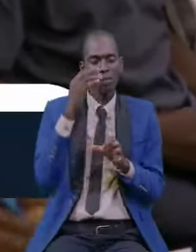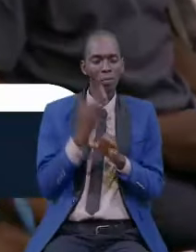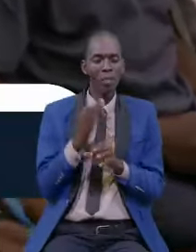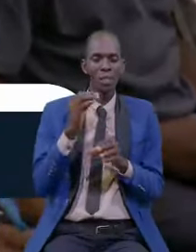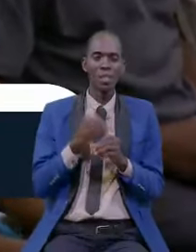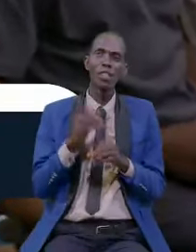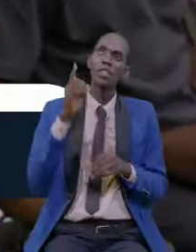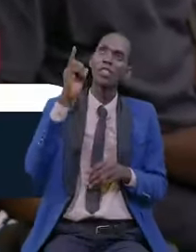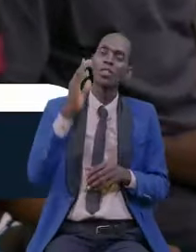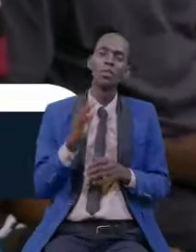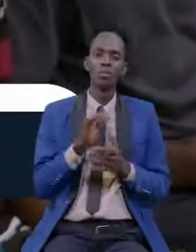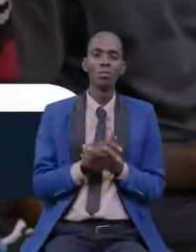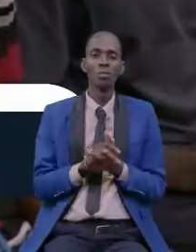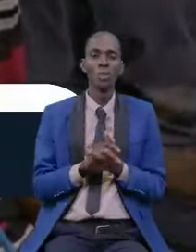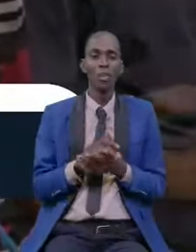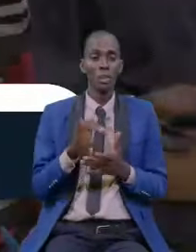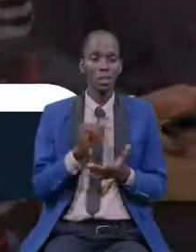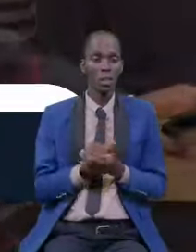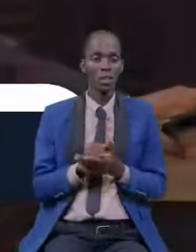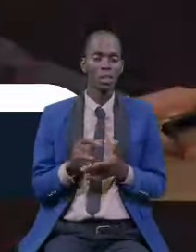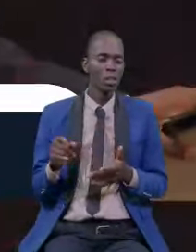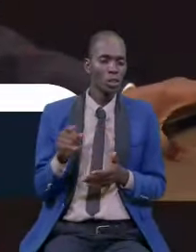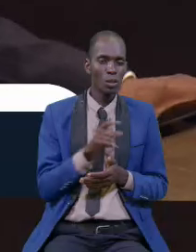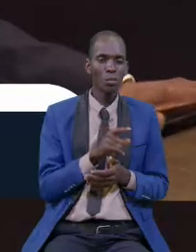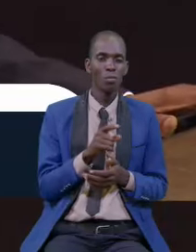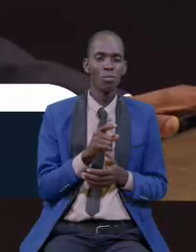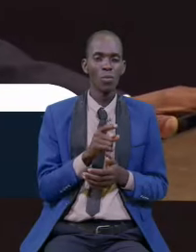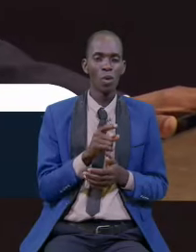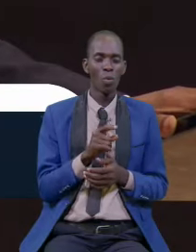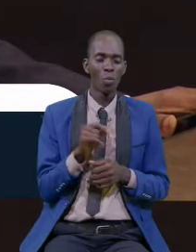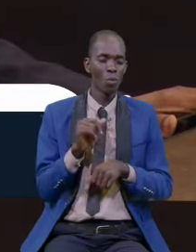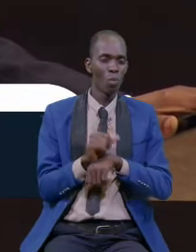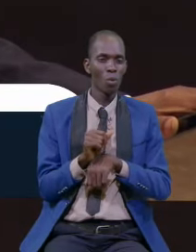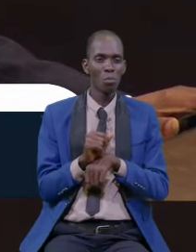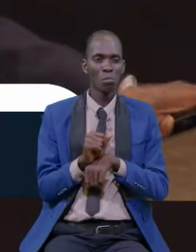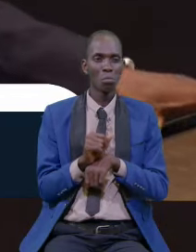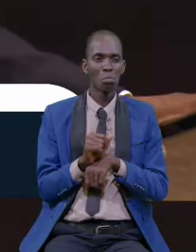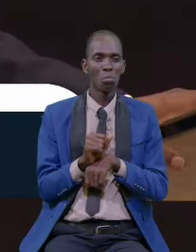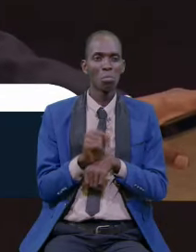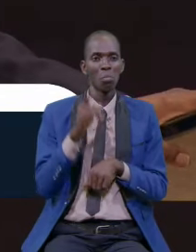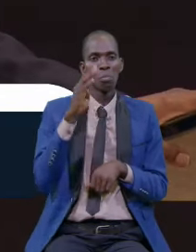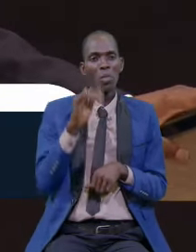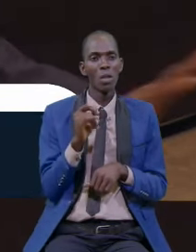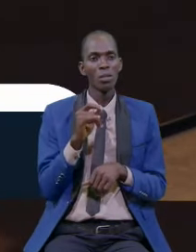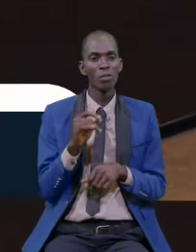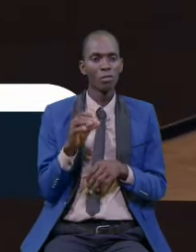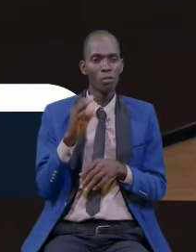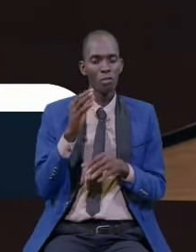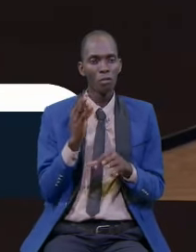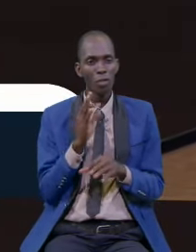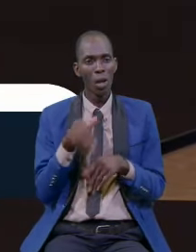he worked, he wrought by faith as God demanded. Number two,